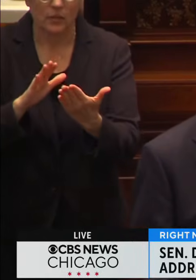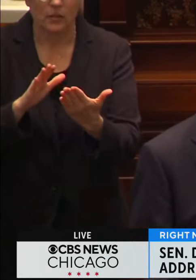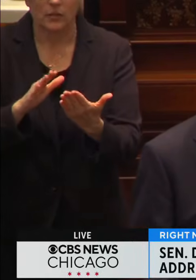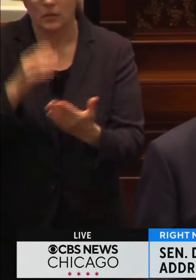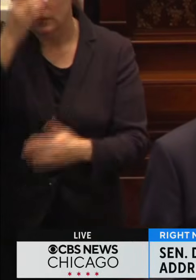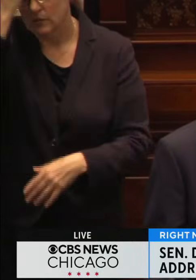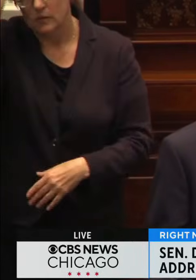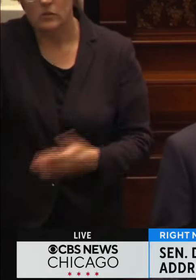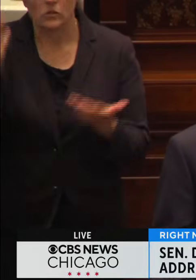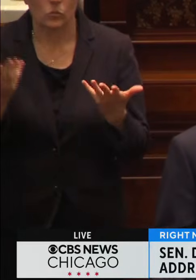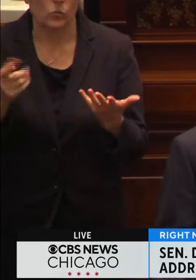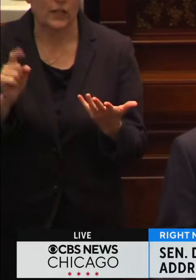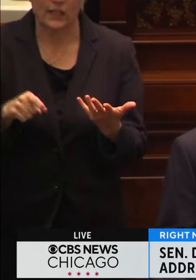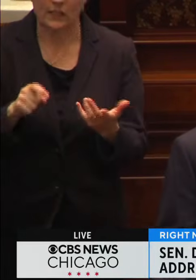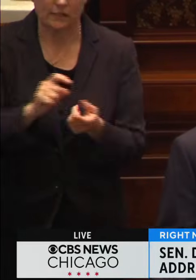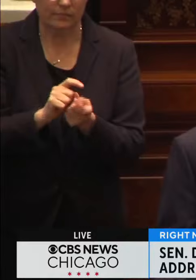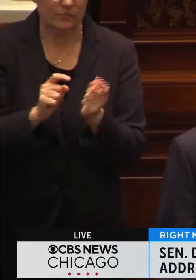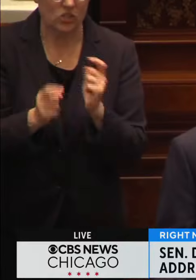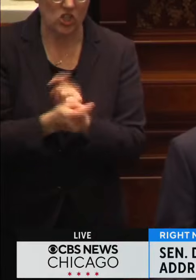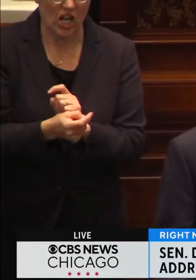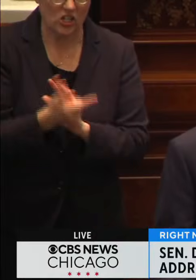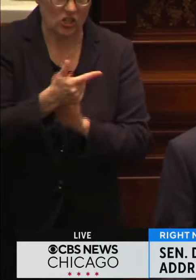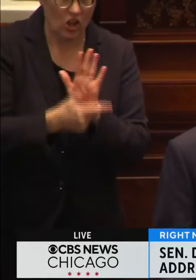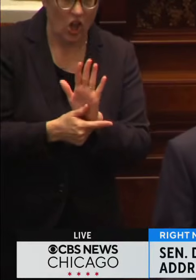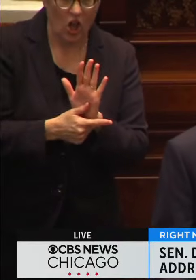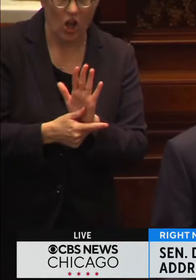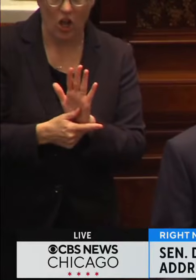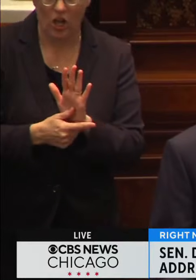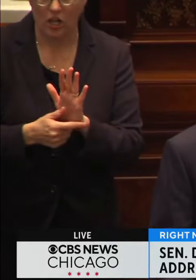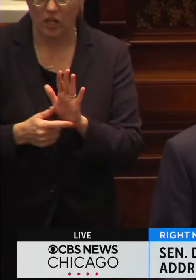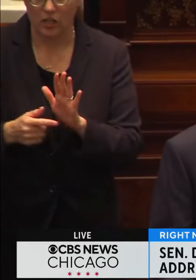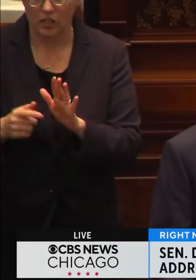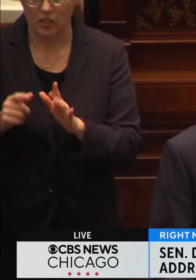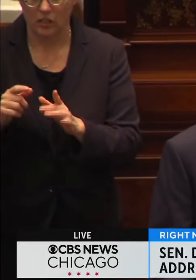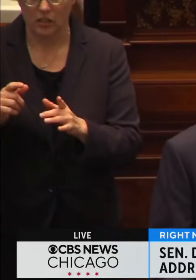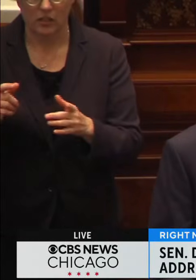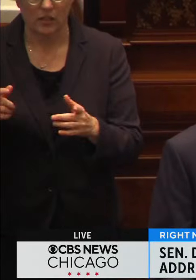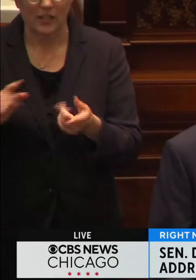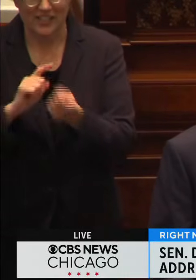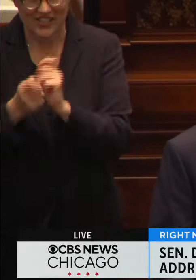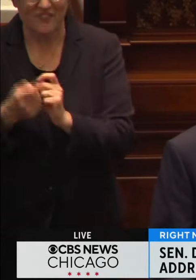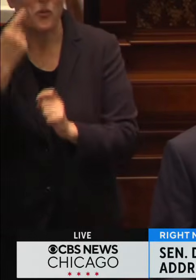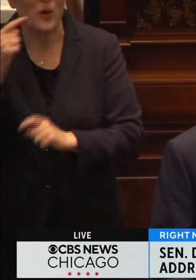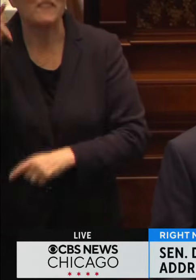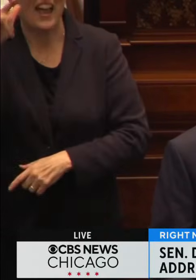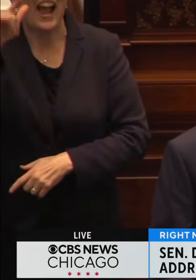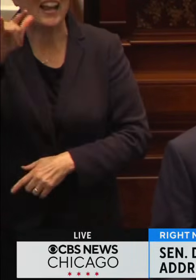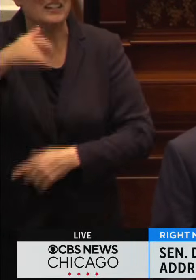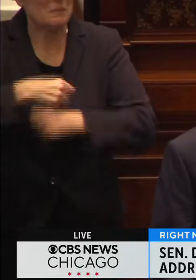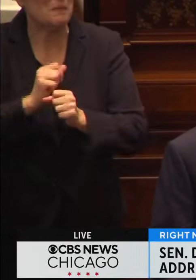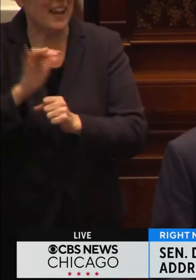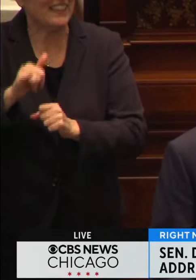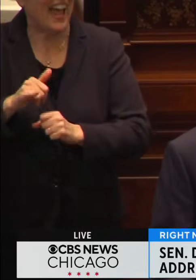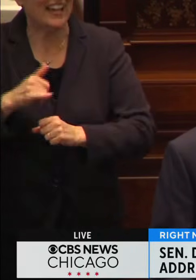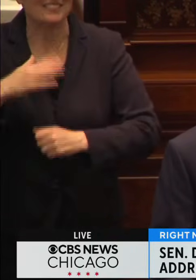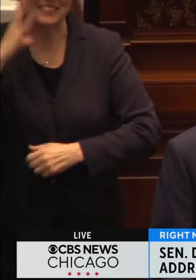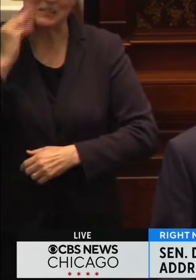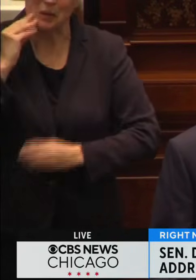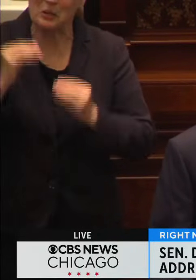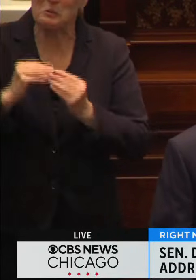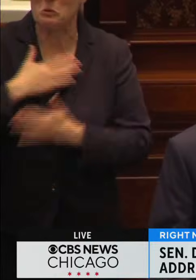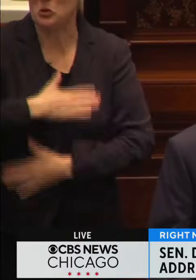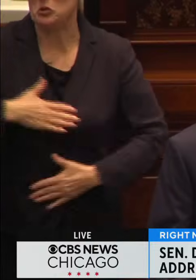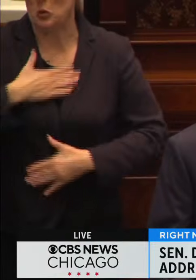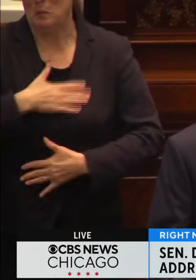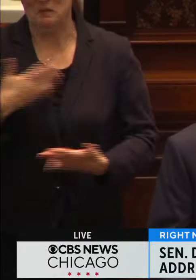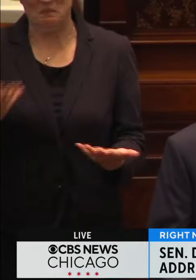law and the change in the aircraft, I think we made it more enjoyable to travel across the